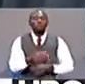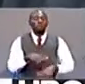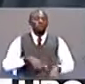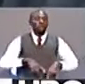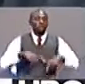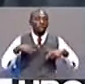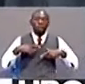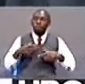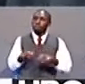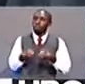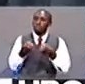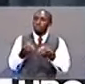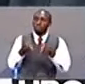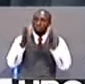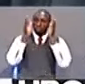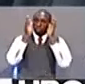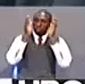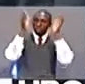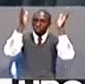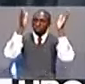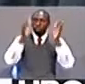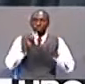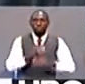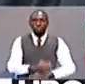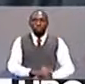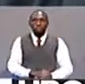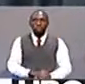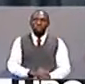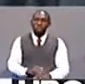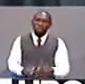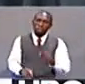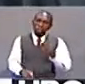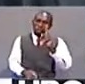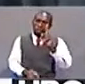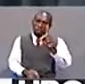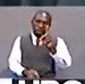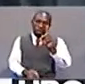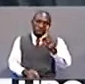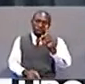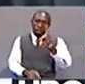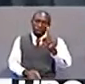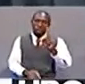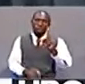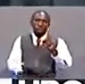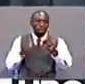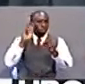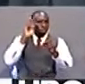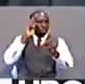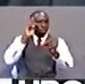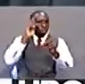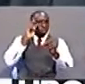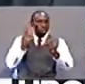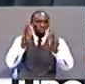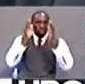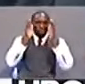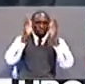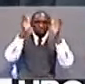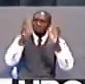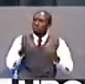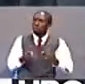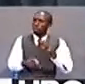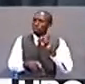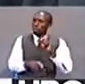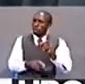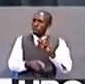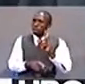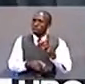beloved late Archbishop. Just one legacy that I want to remember him with, the legacy